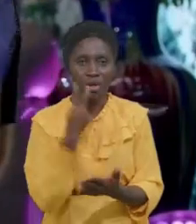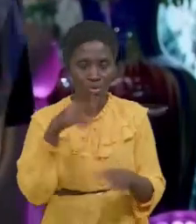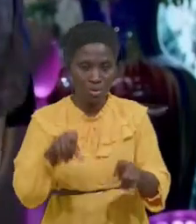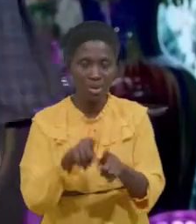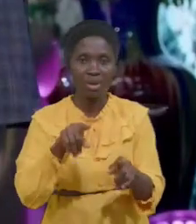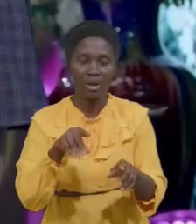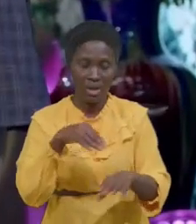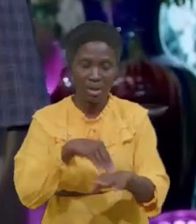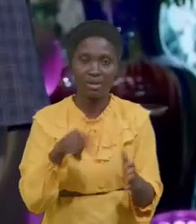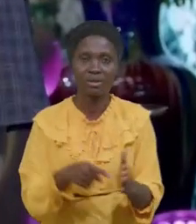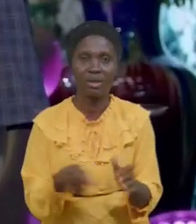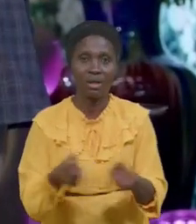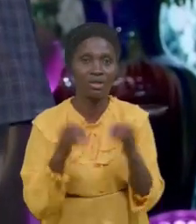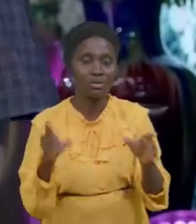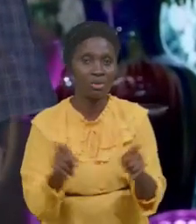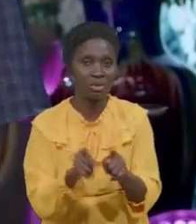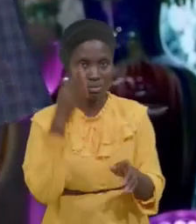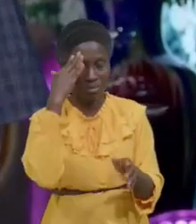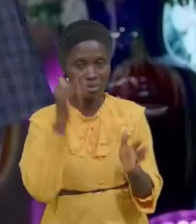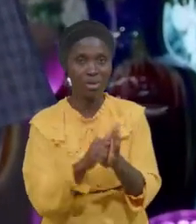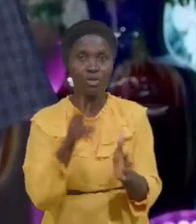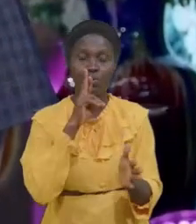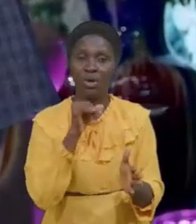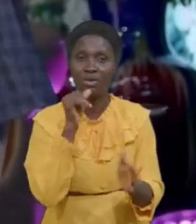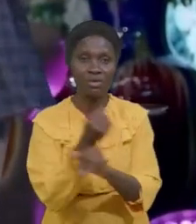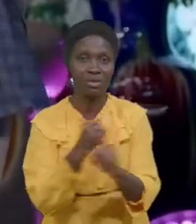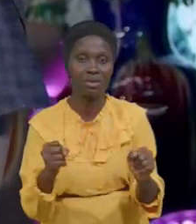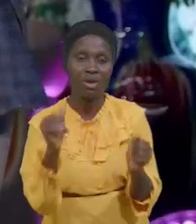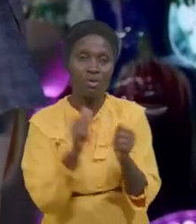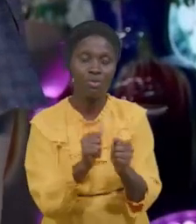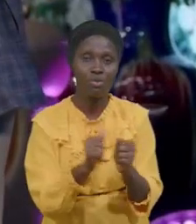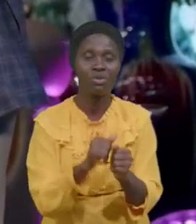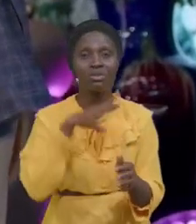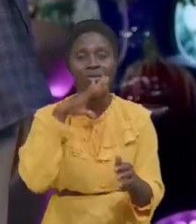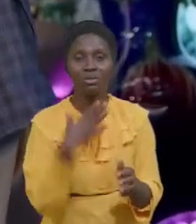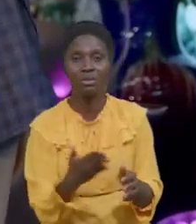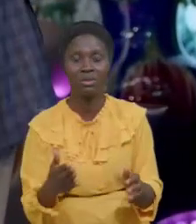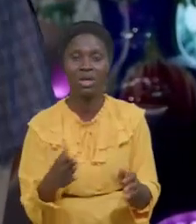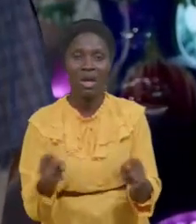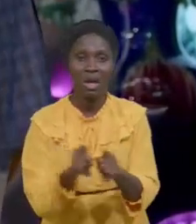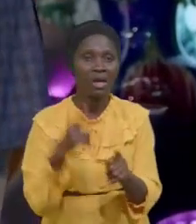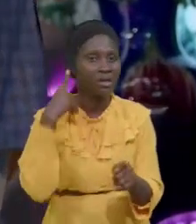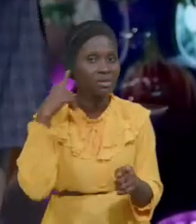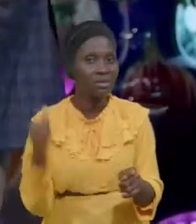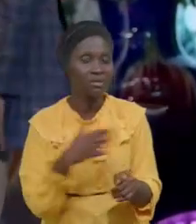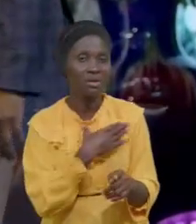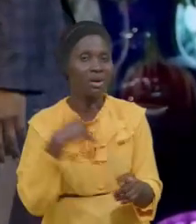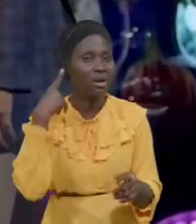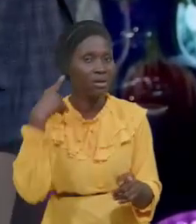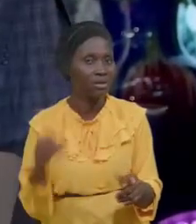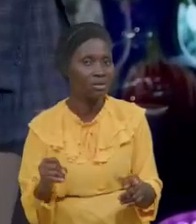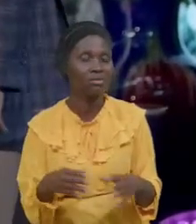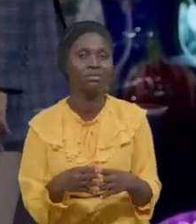that ye were not redeemed with corruptible things as silver and gold